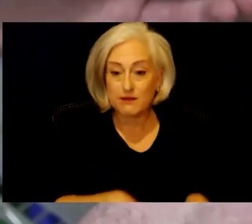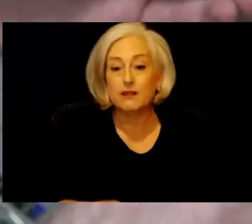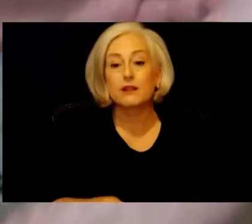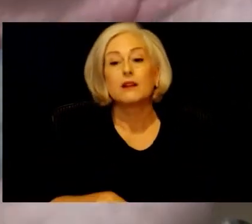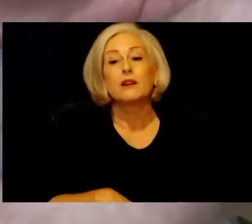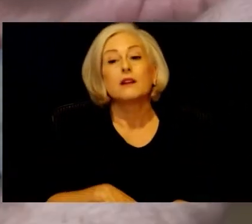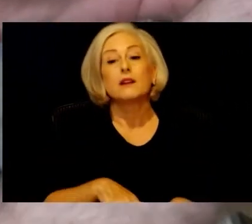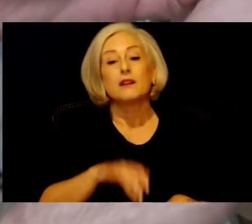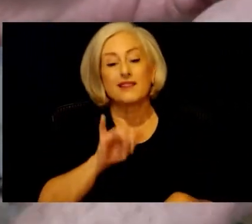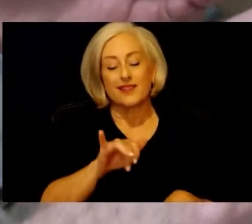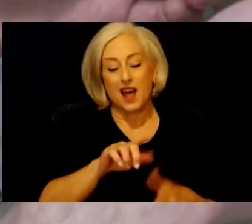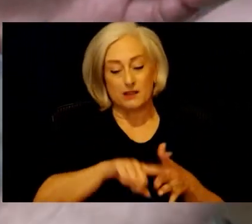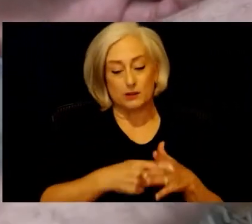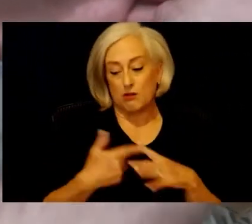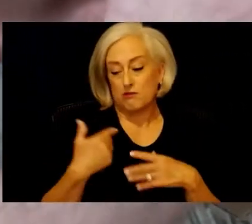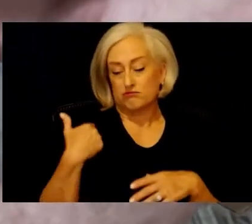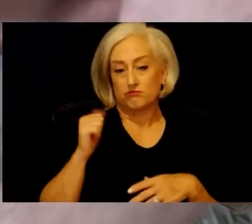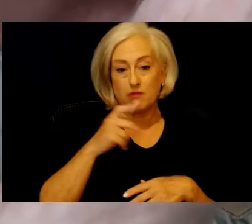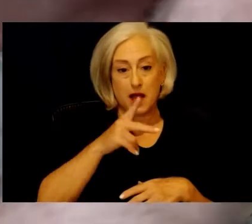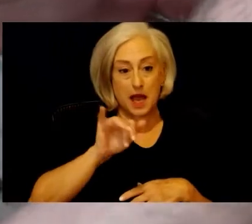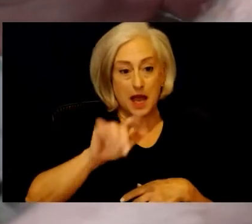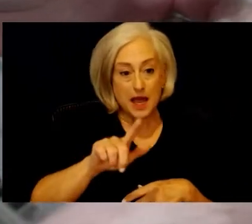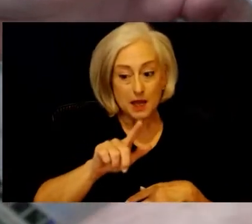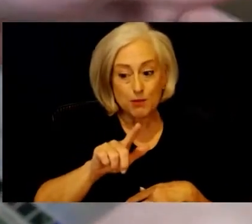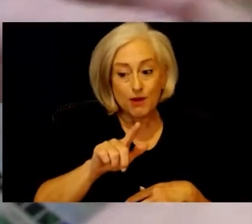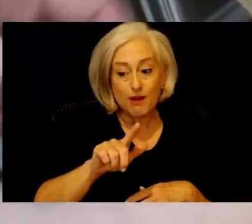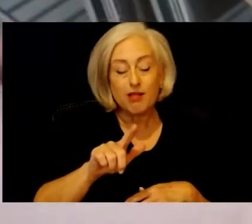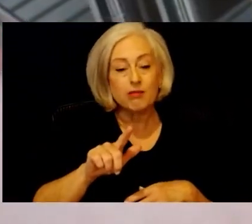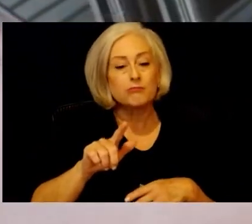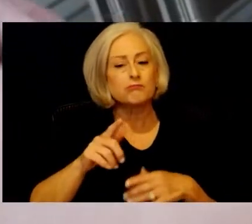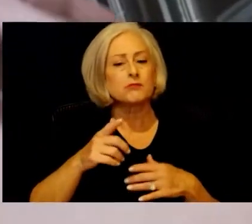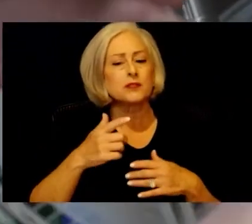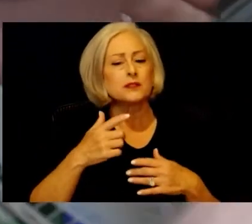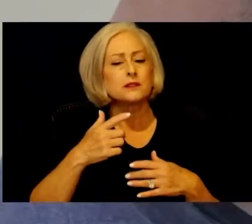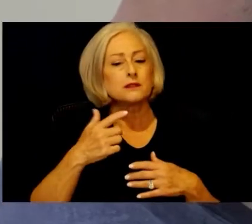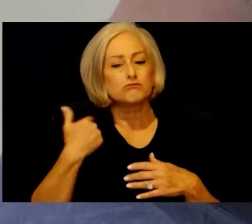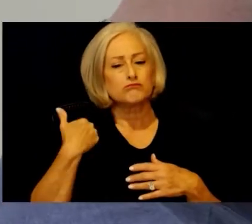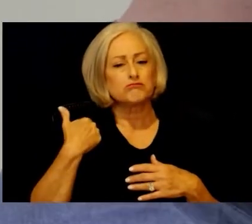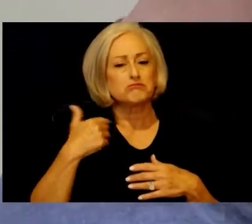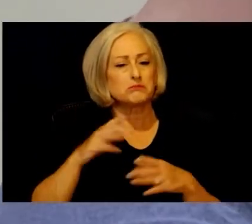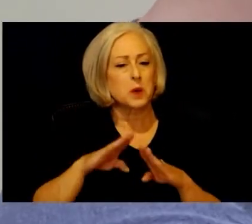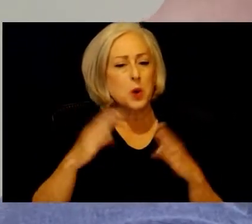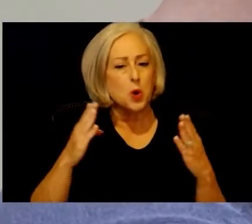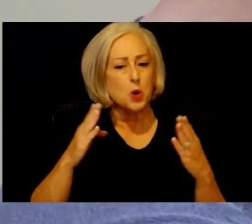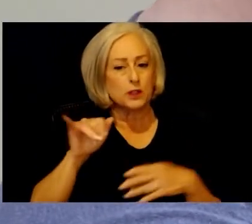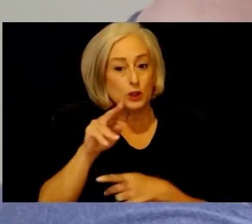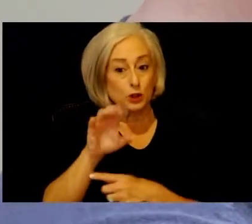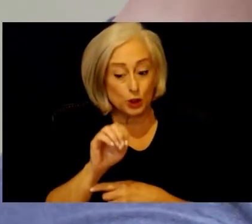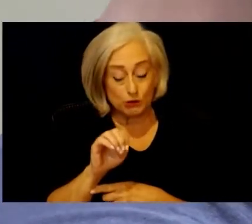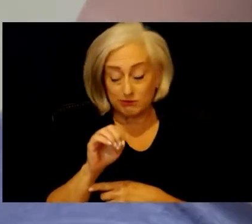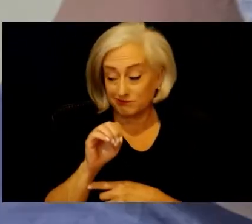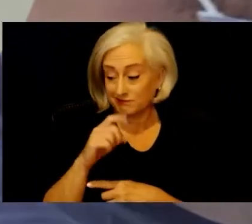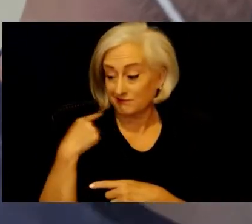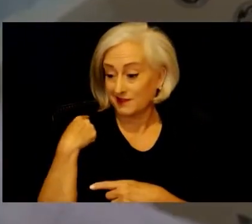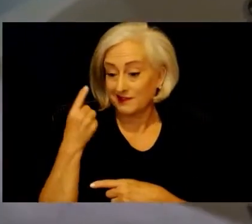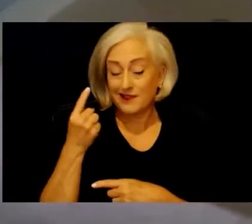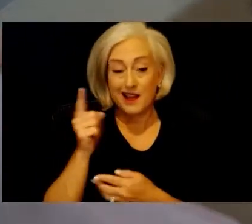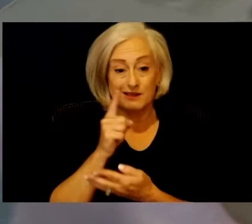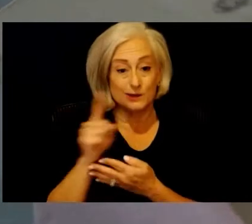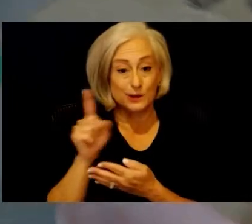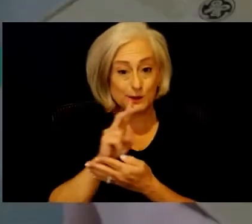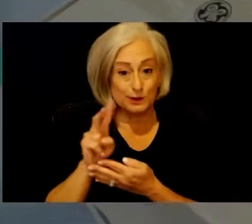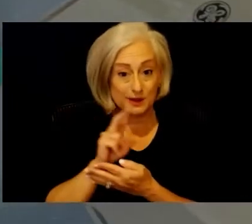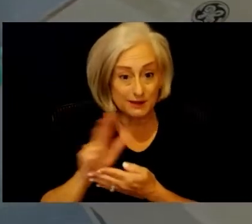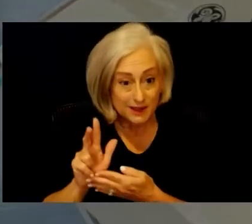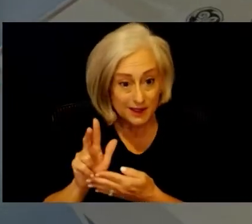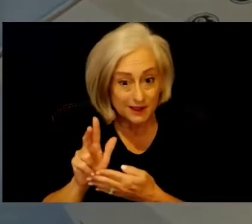June. So over the past several weeks, there's been a progressive increase in production of contrast dye from GE Health.